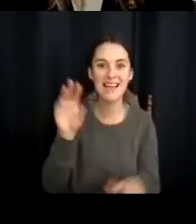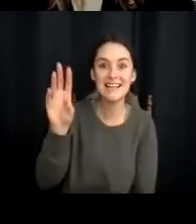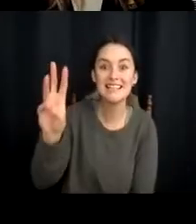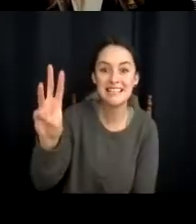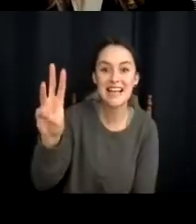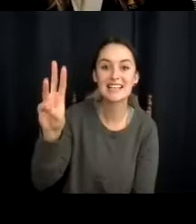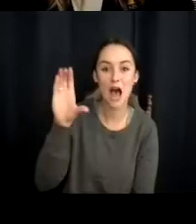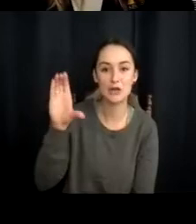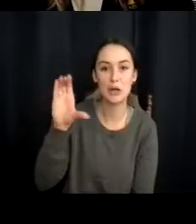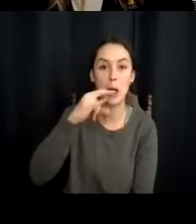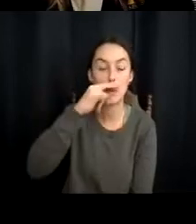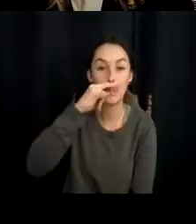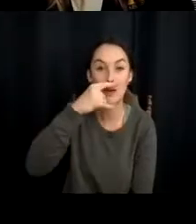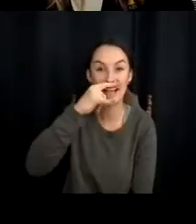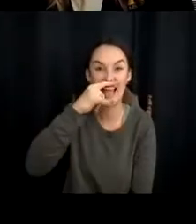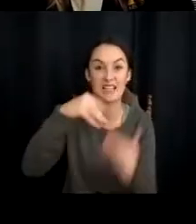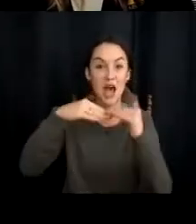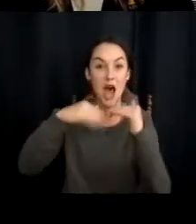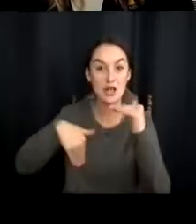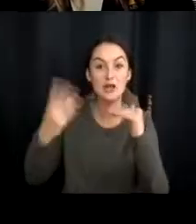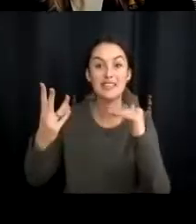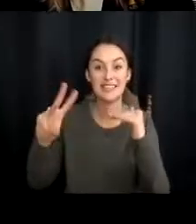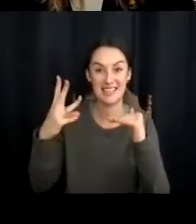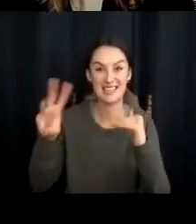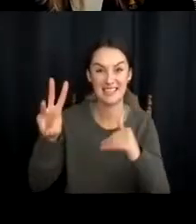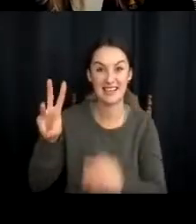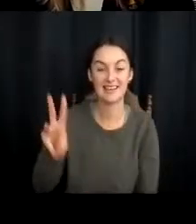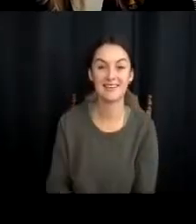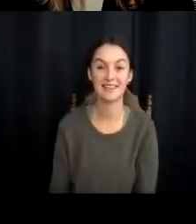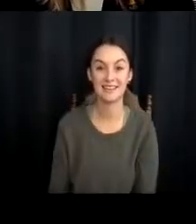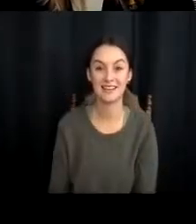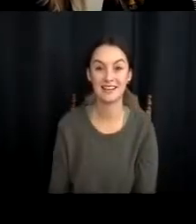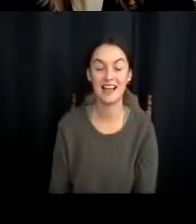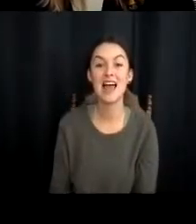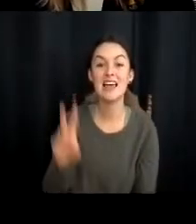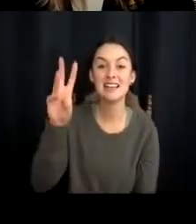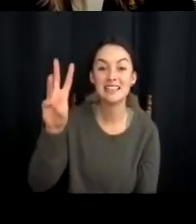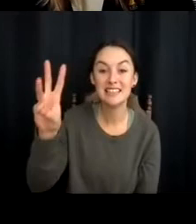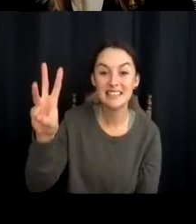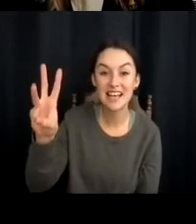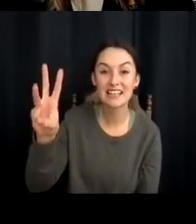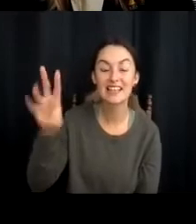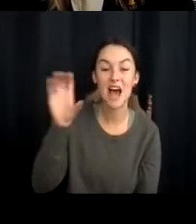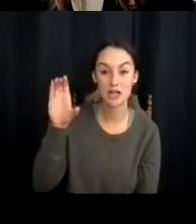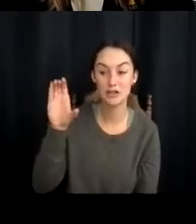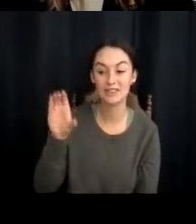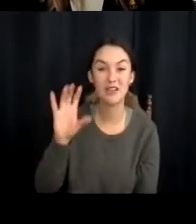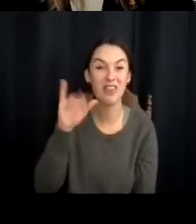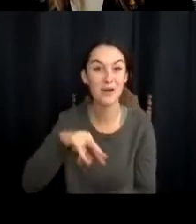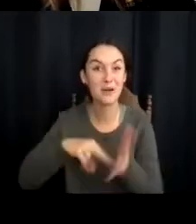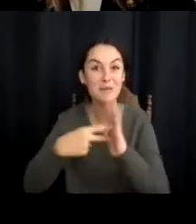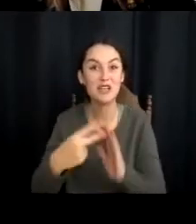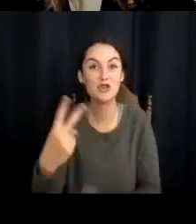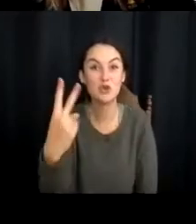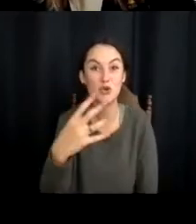were children under the age of 16. So that 600 is 2 out of every 3 people were